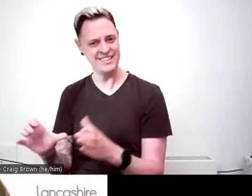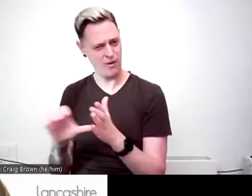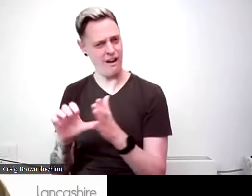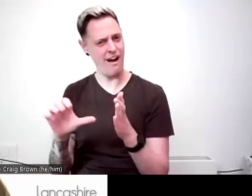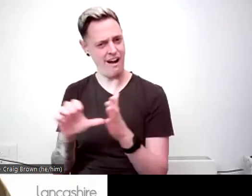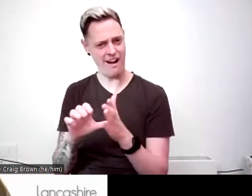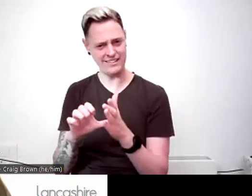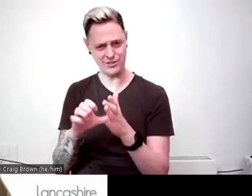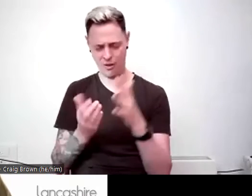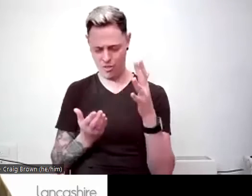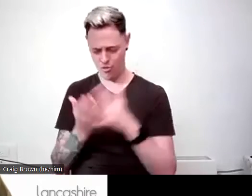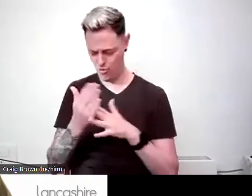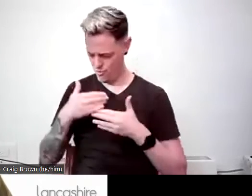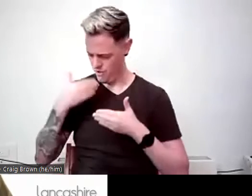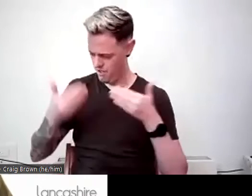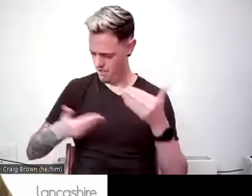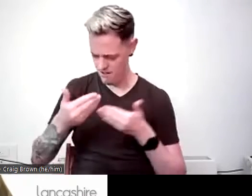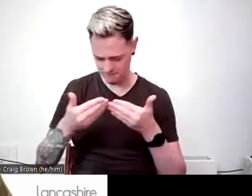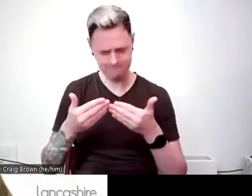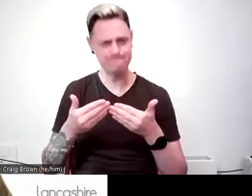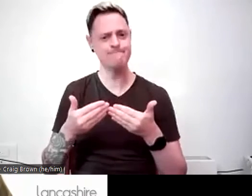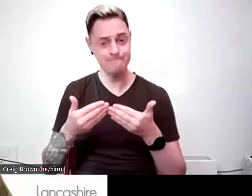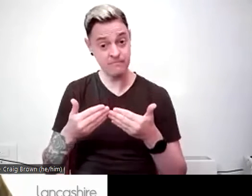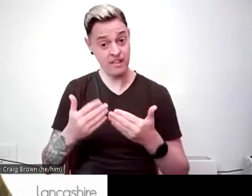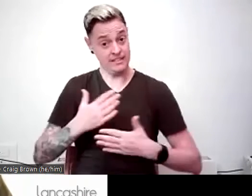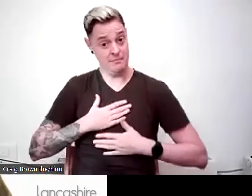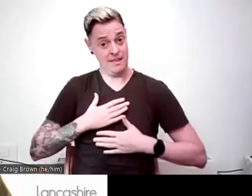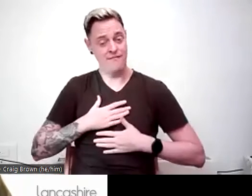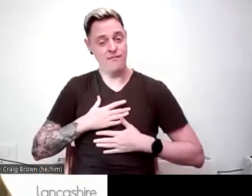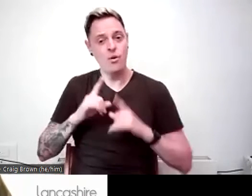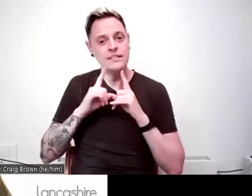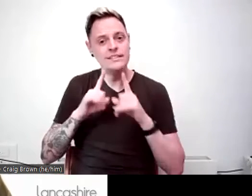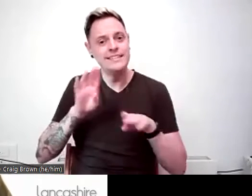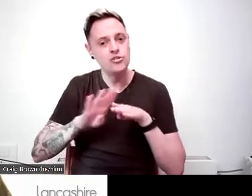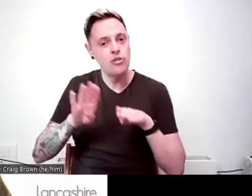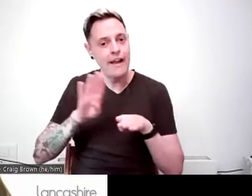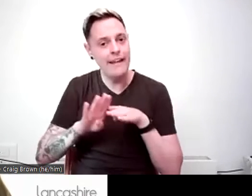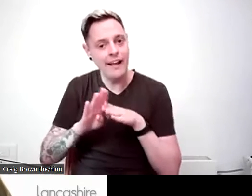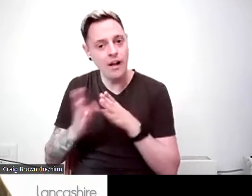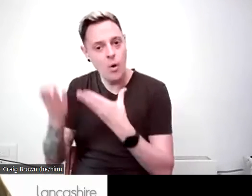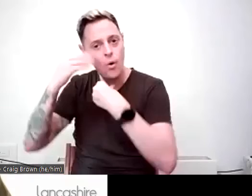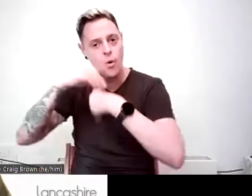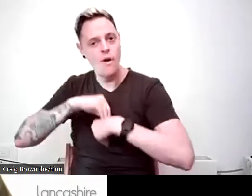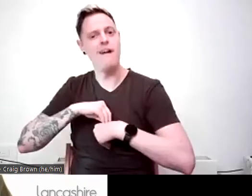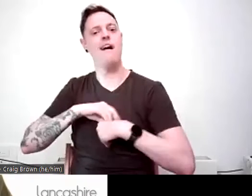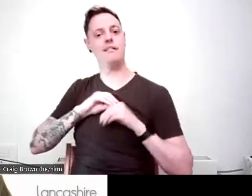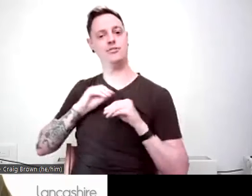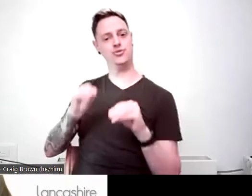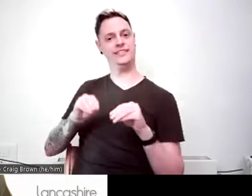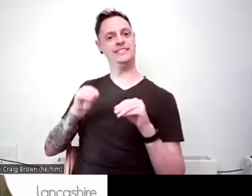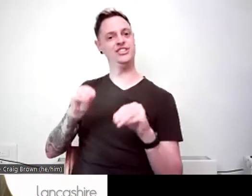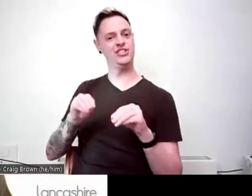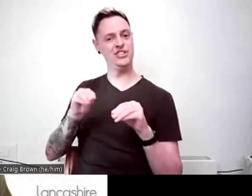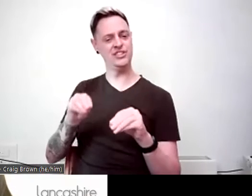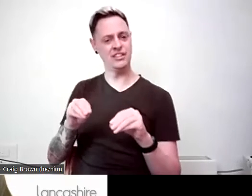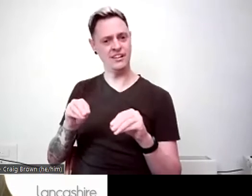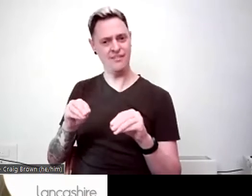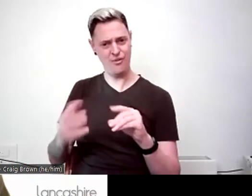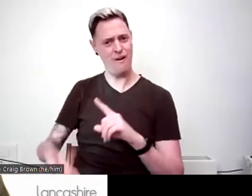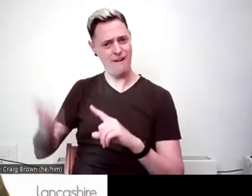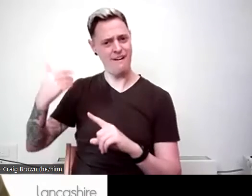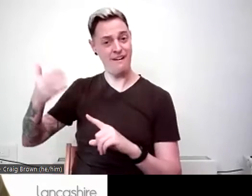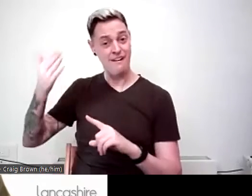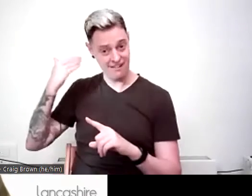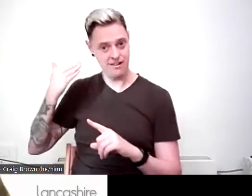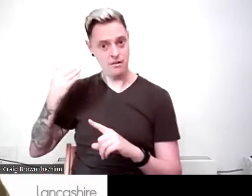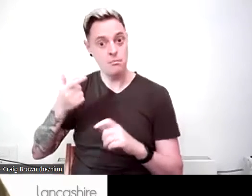to go through. And that was me doing my teacher training. So that's me after, practicing yoga for quite a while. So I can't imagine what it feels like